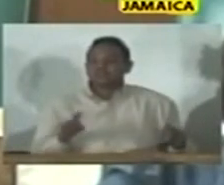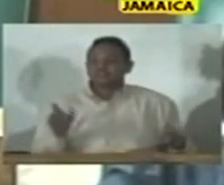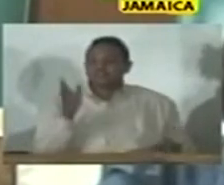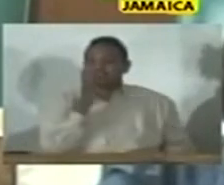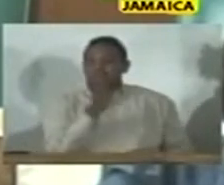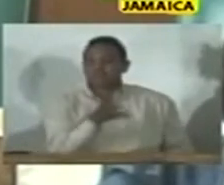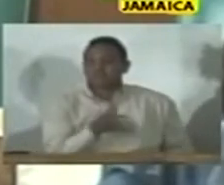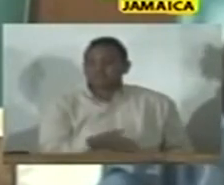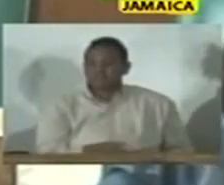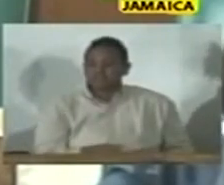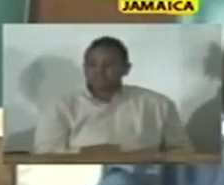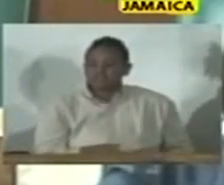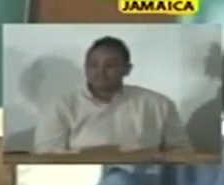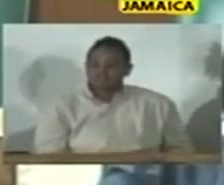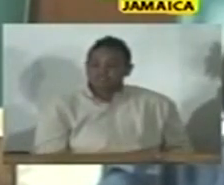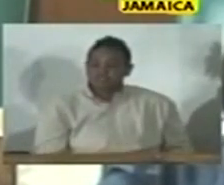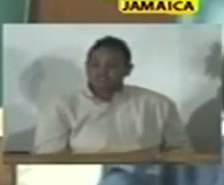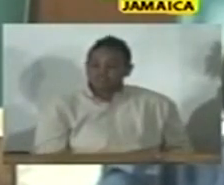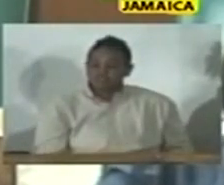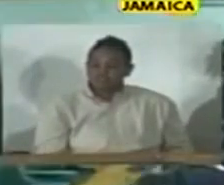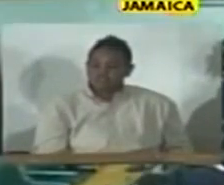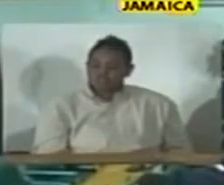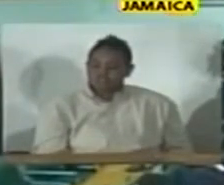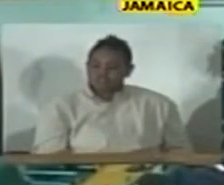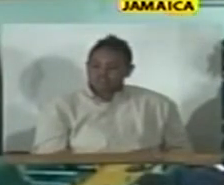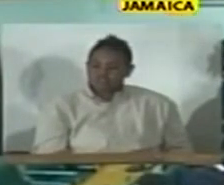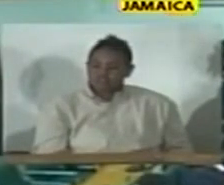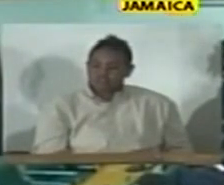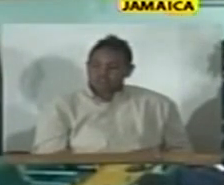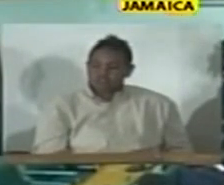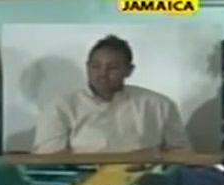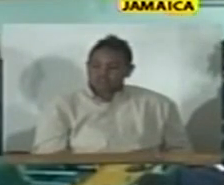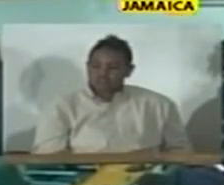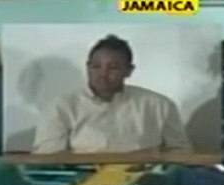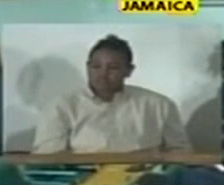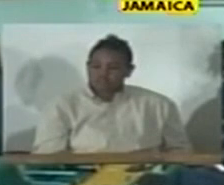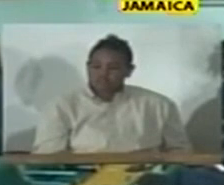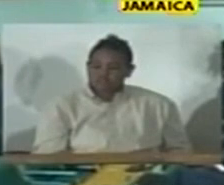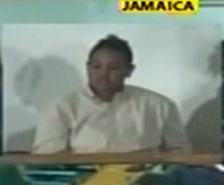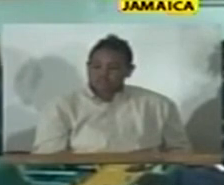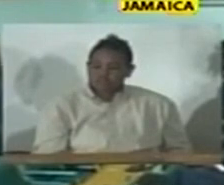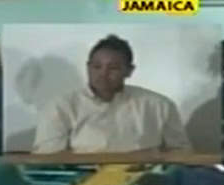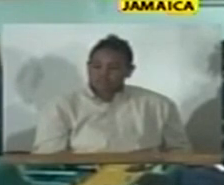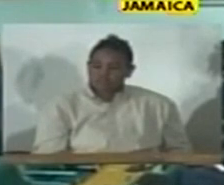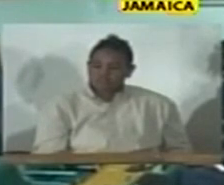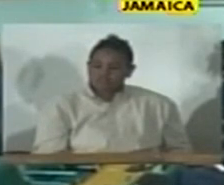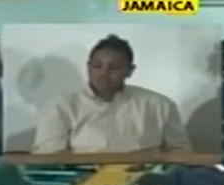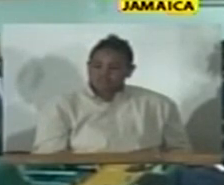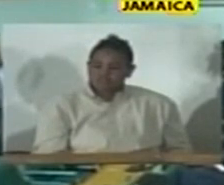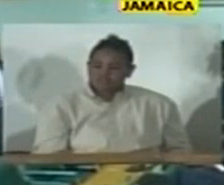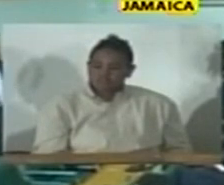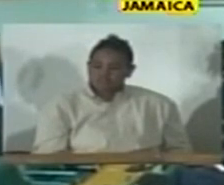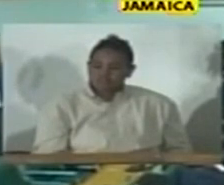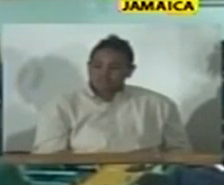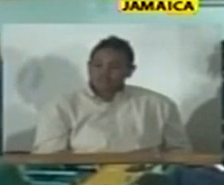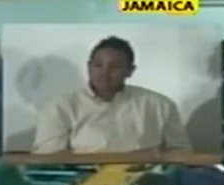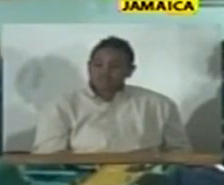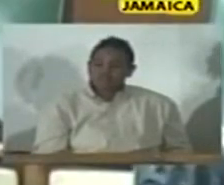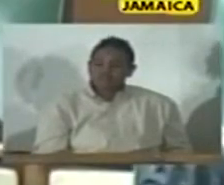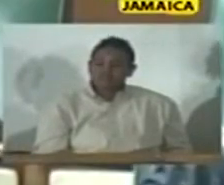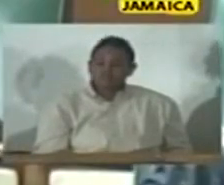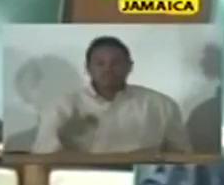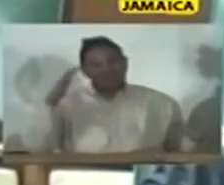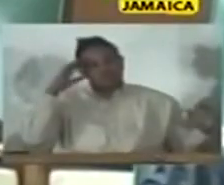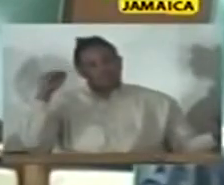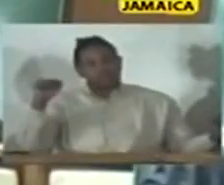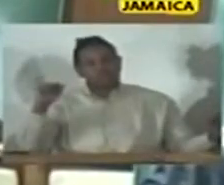absence. Mr. President, just to, in conclusion, reaffirm